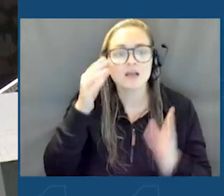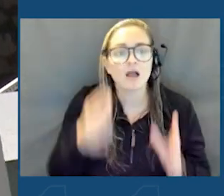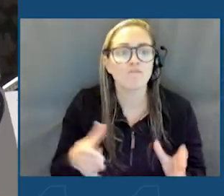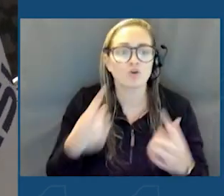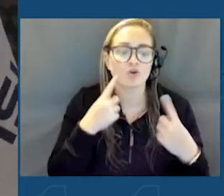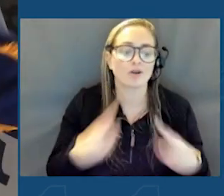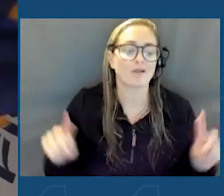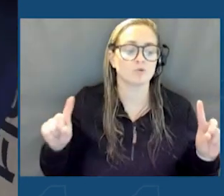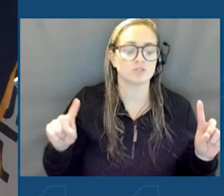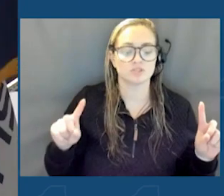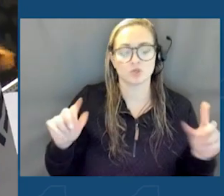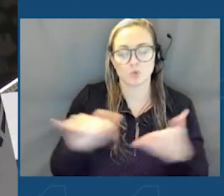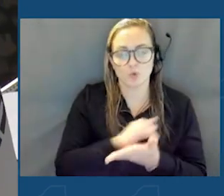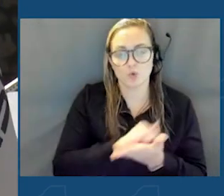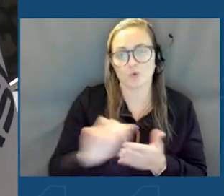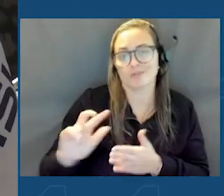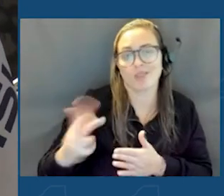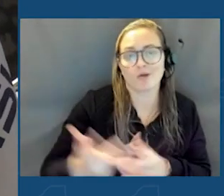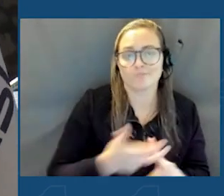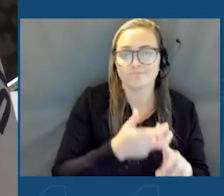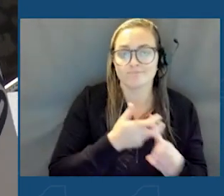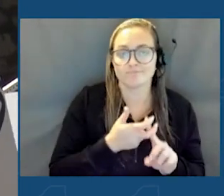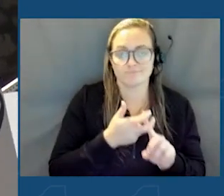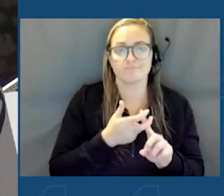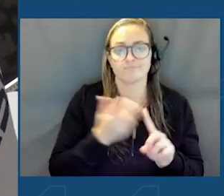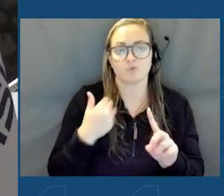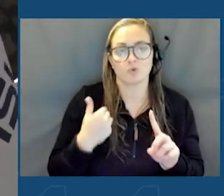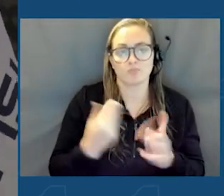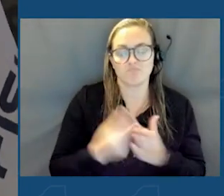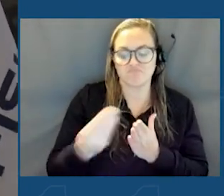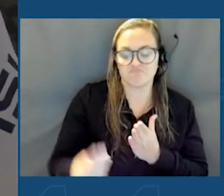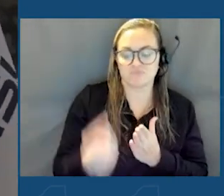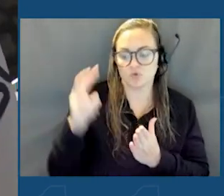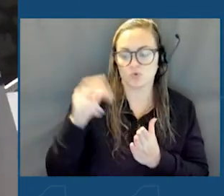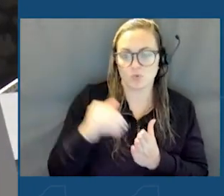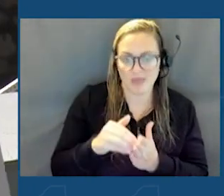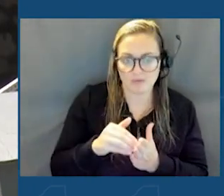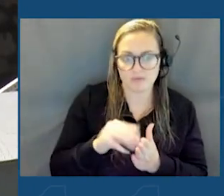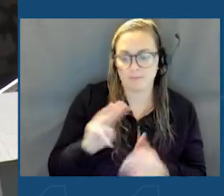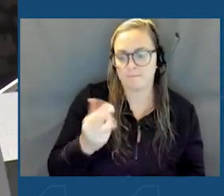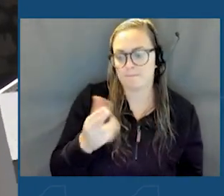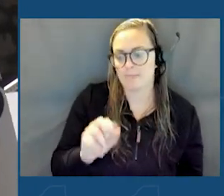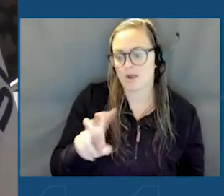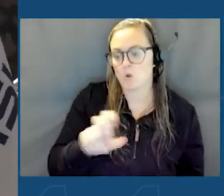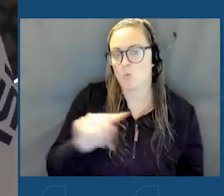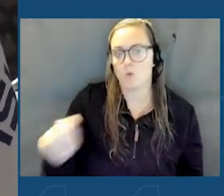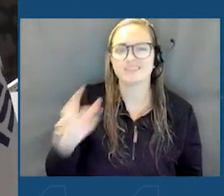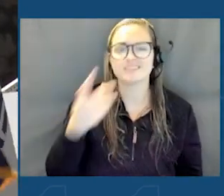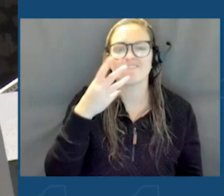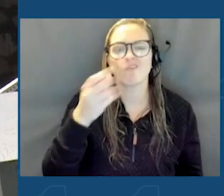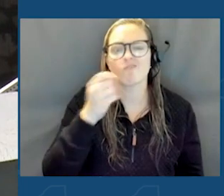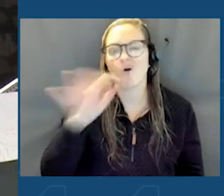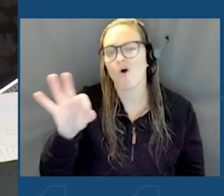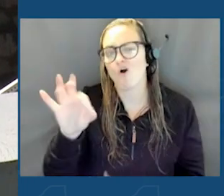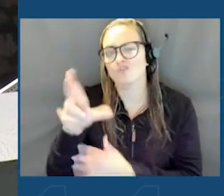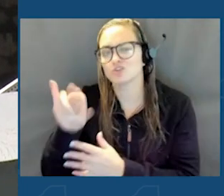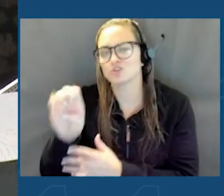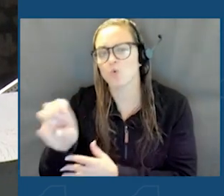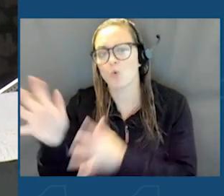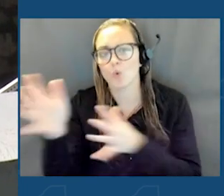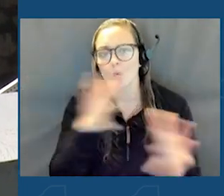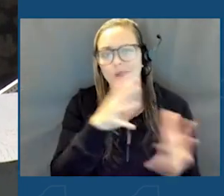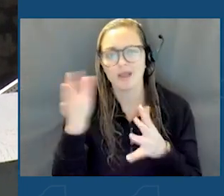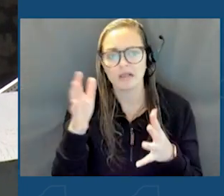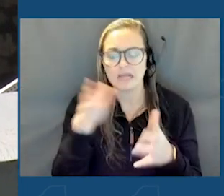3rd solicitation to procure at least 2,000 megawatts of offshore wind. That's enough clean,